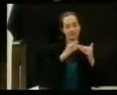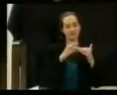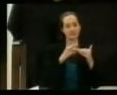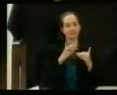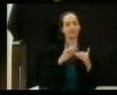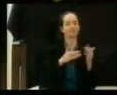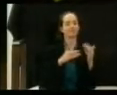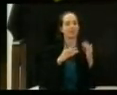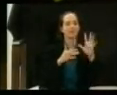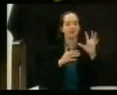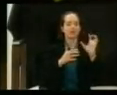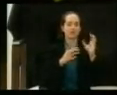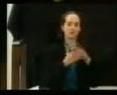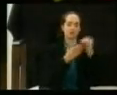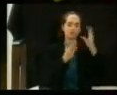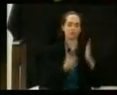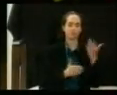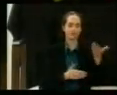have